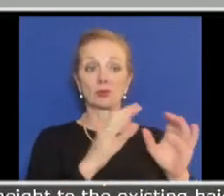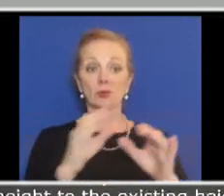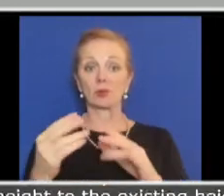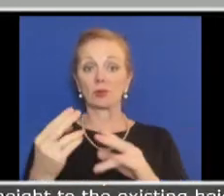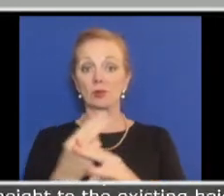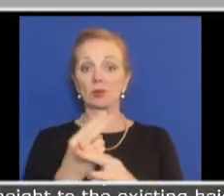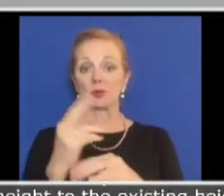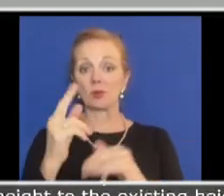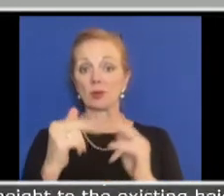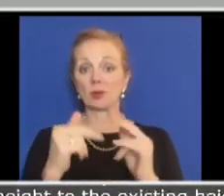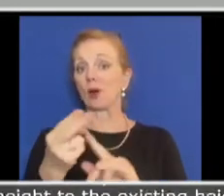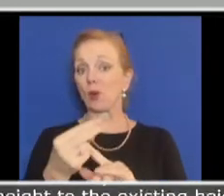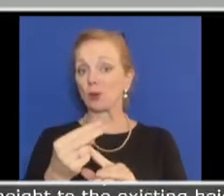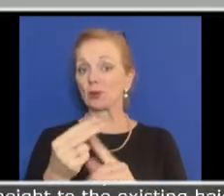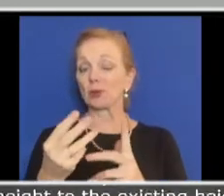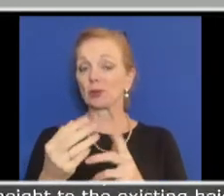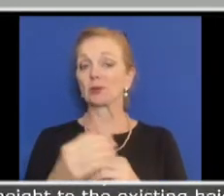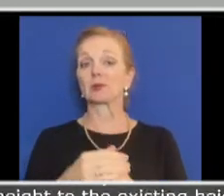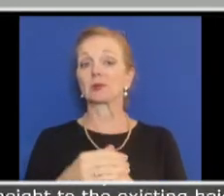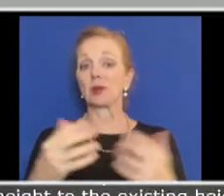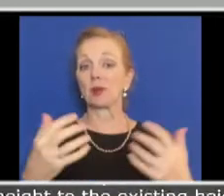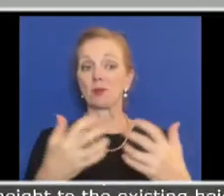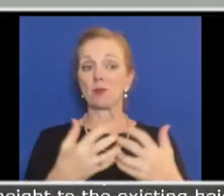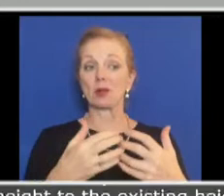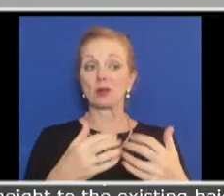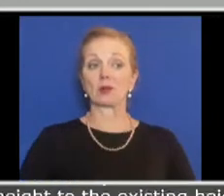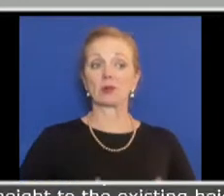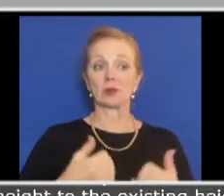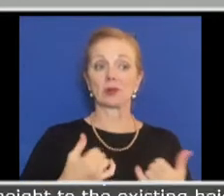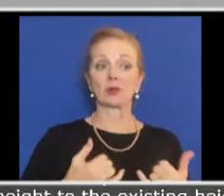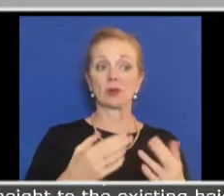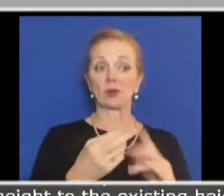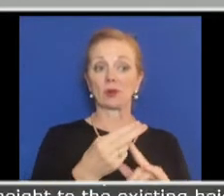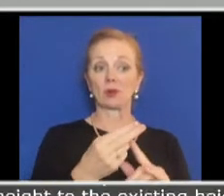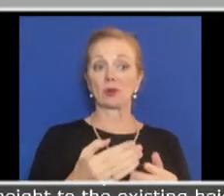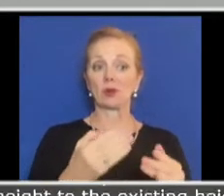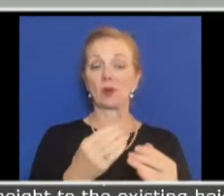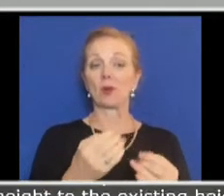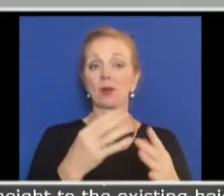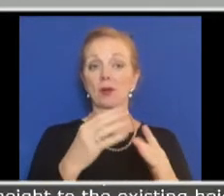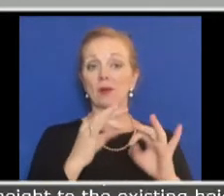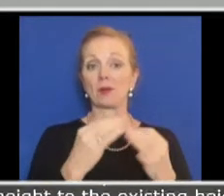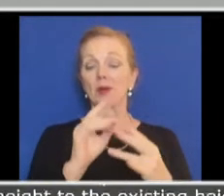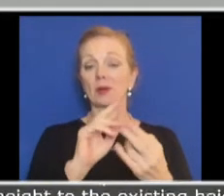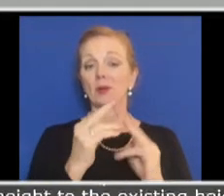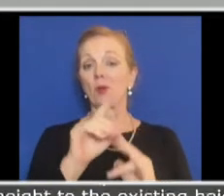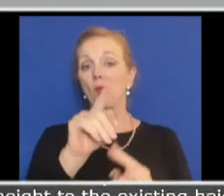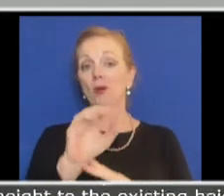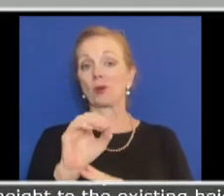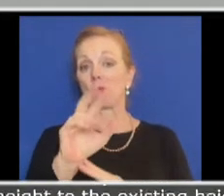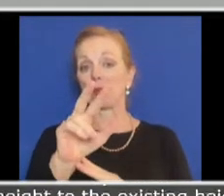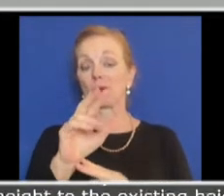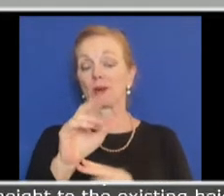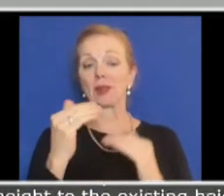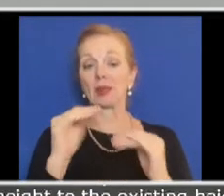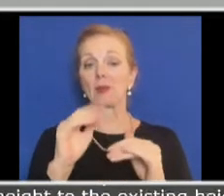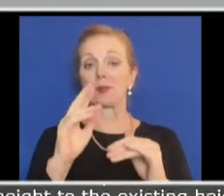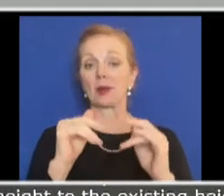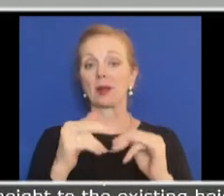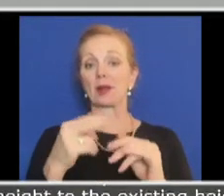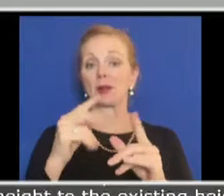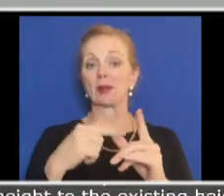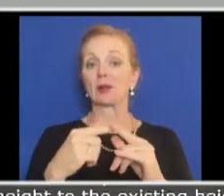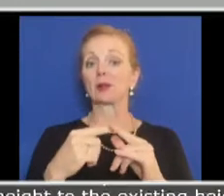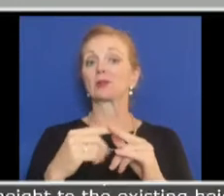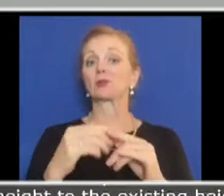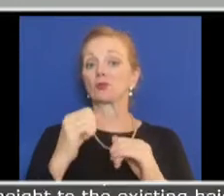as a hotel does match the number of existing and proposed hotel rooms and multi-family units at 103. it does limit Building height to the existing height